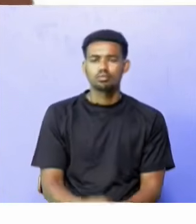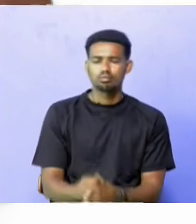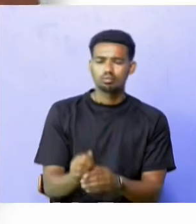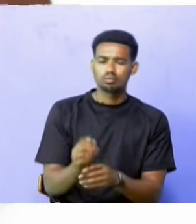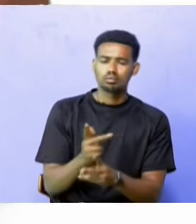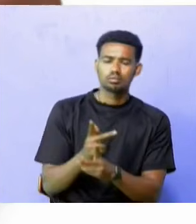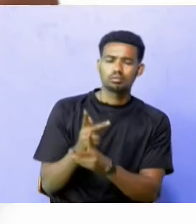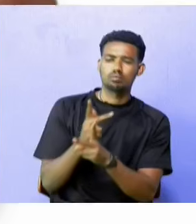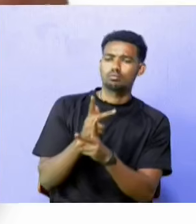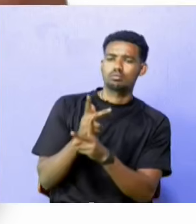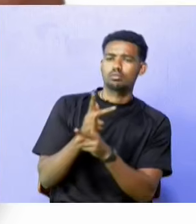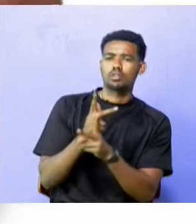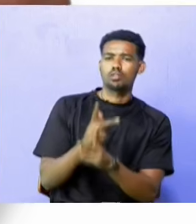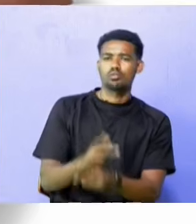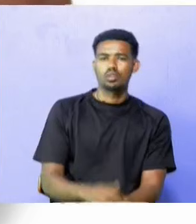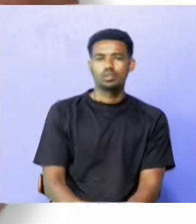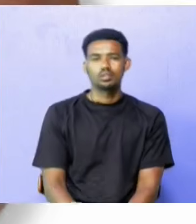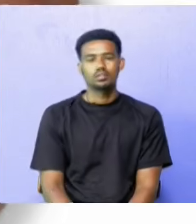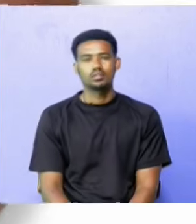carefully.